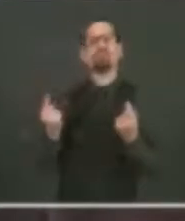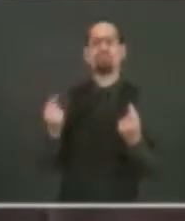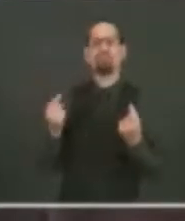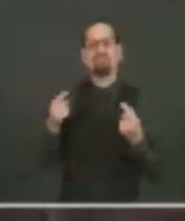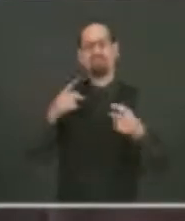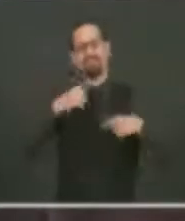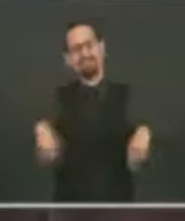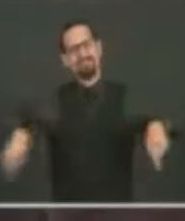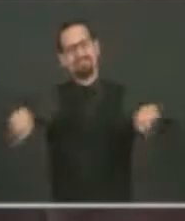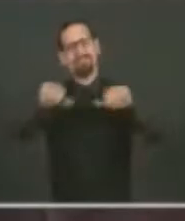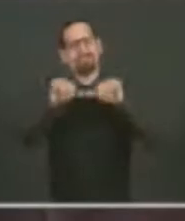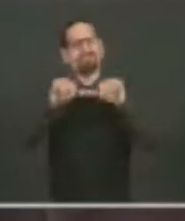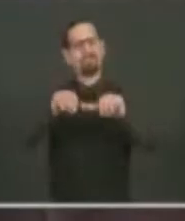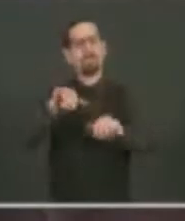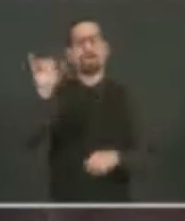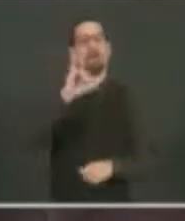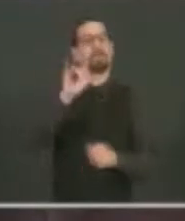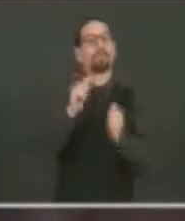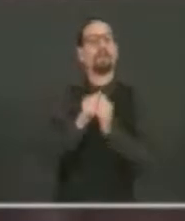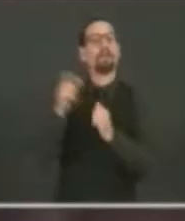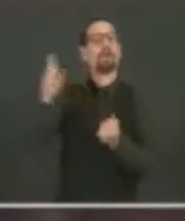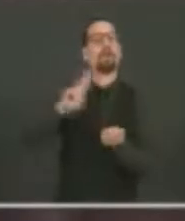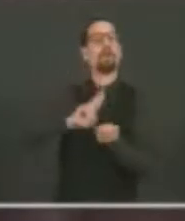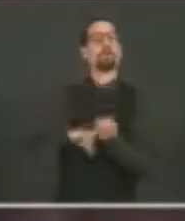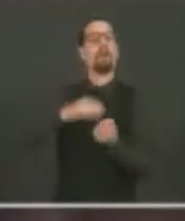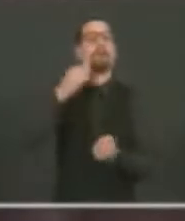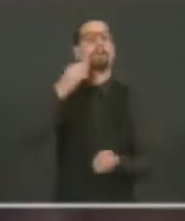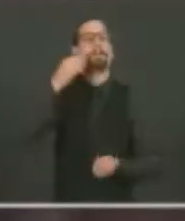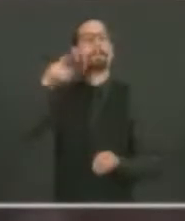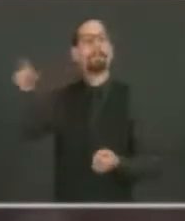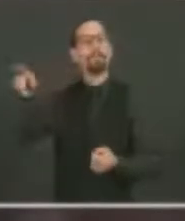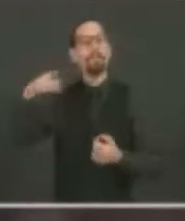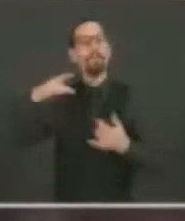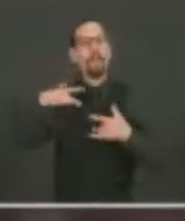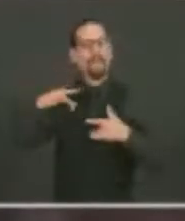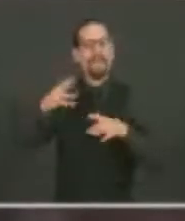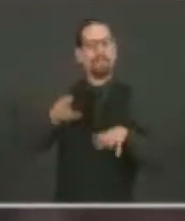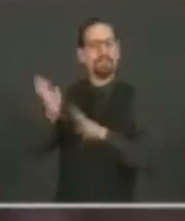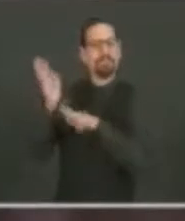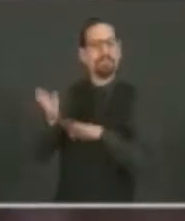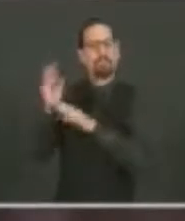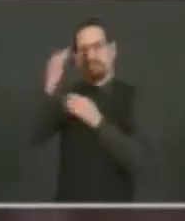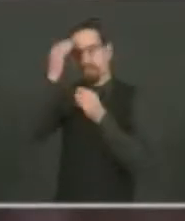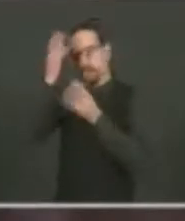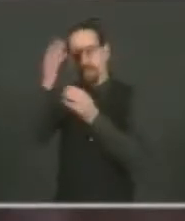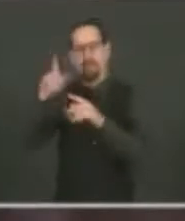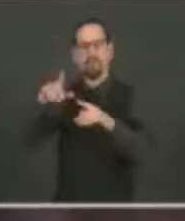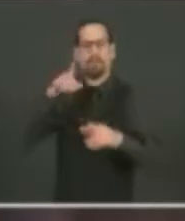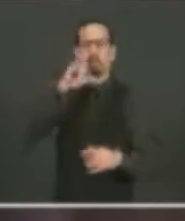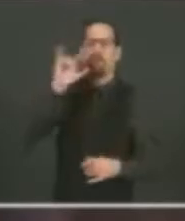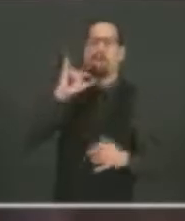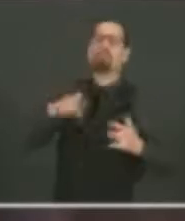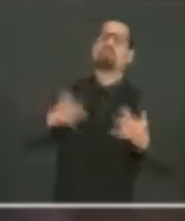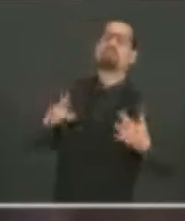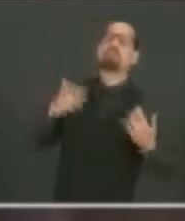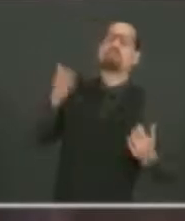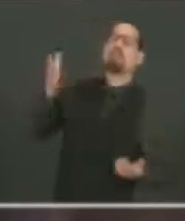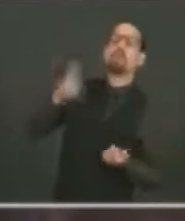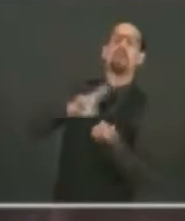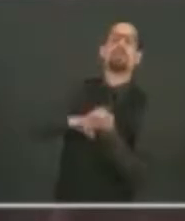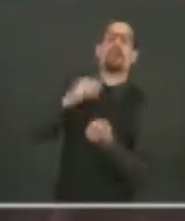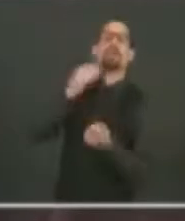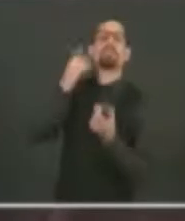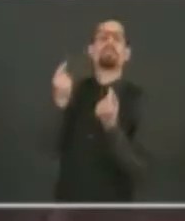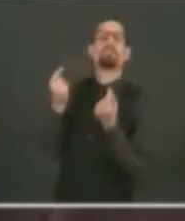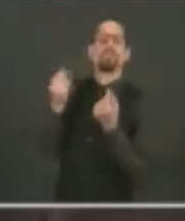posted nursing home data over time. We have 2 tables posted, one for students and staff